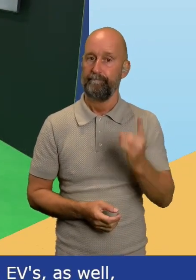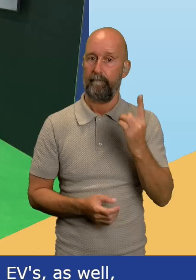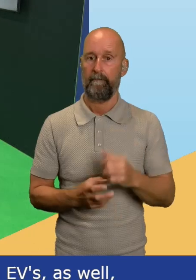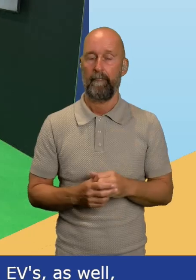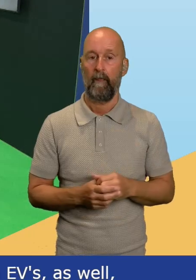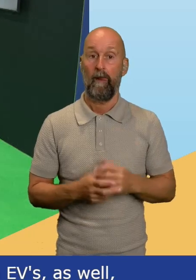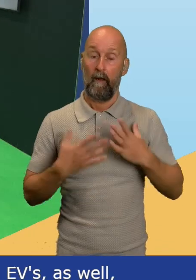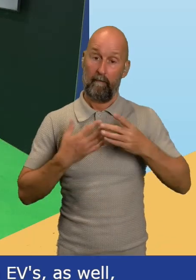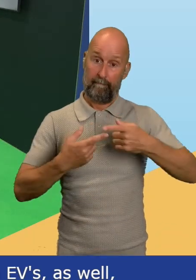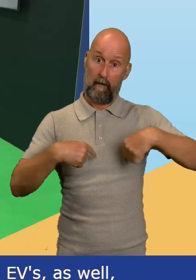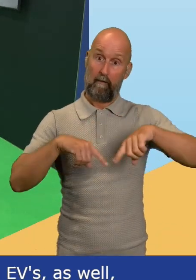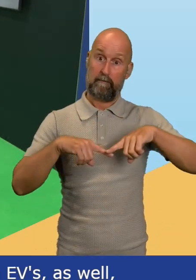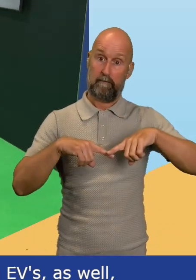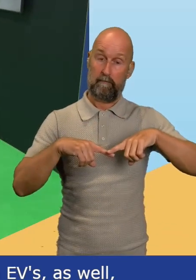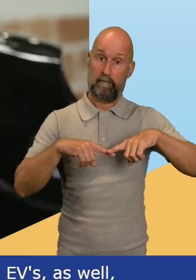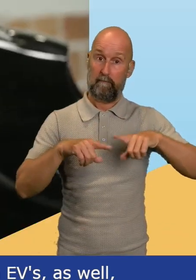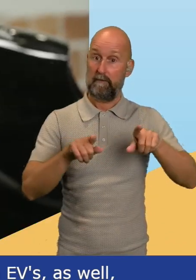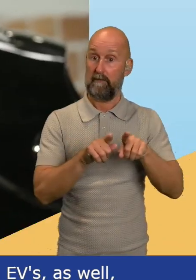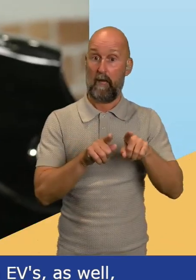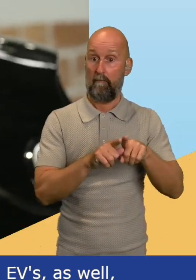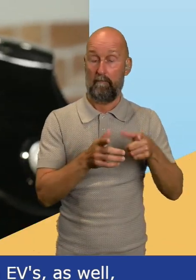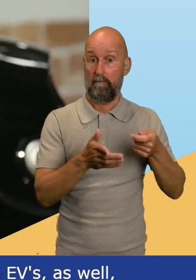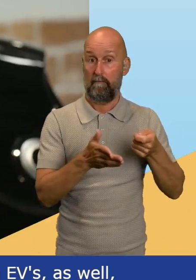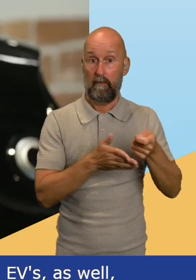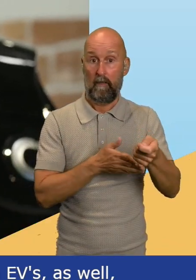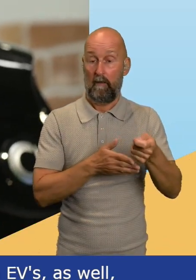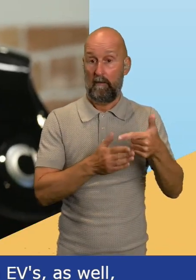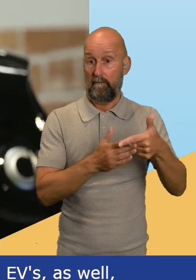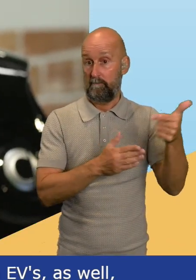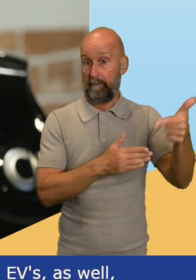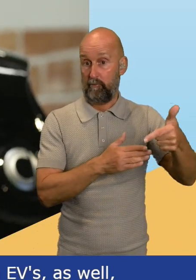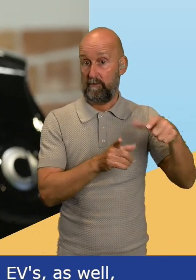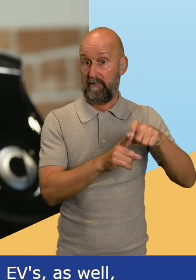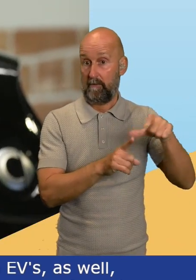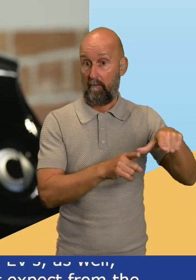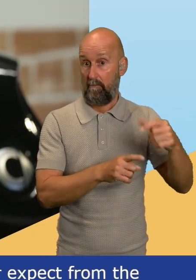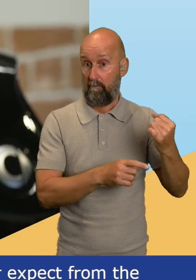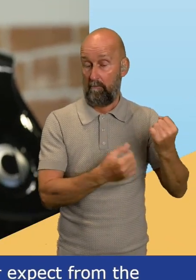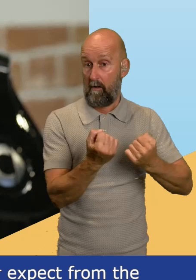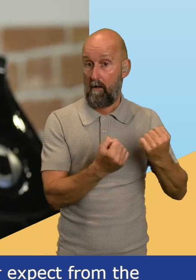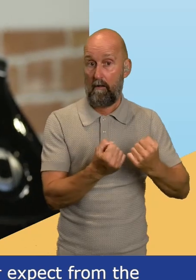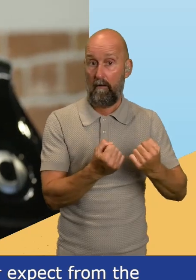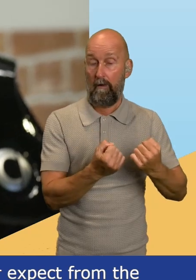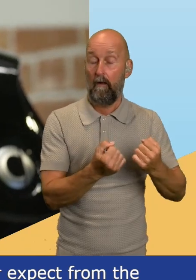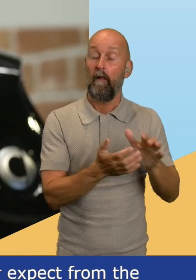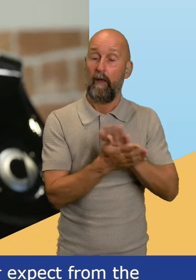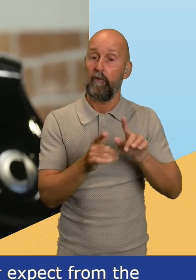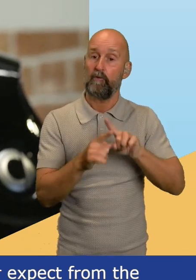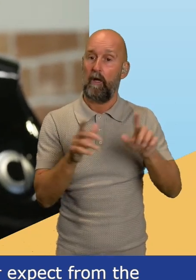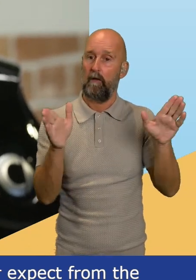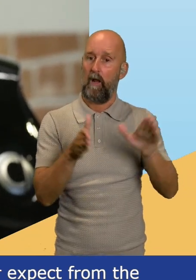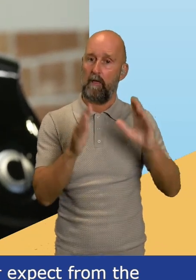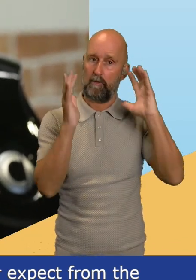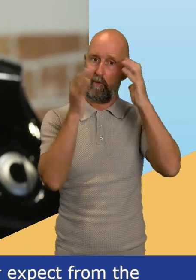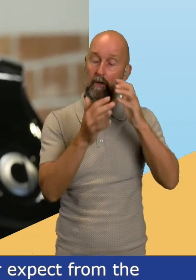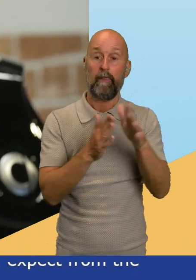for us, it's the same as leasing an internal combustion engine vehicle as far as worry-free motoring goes. So it's still a